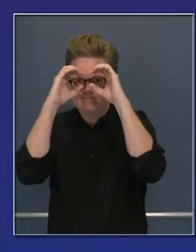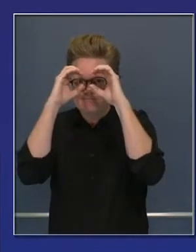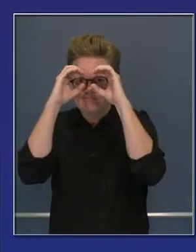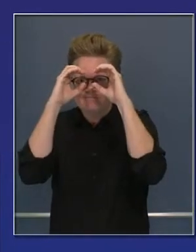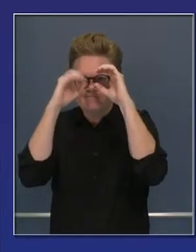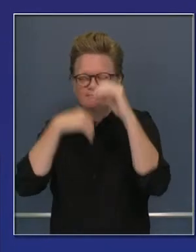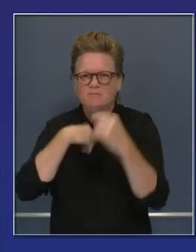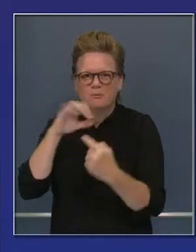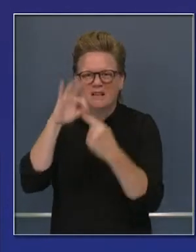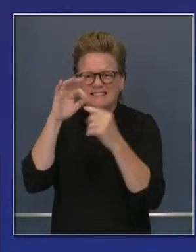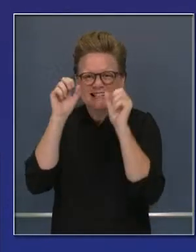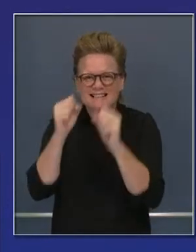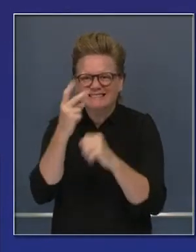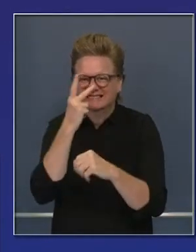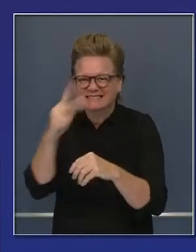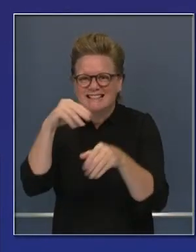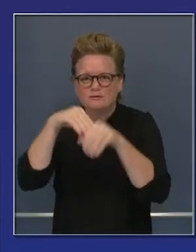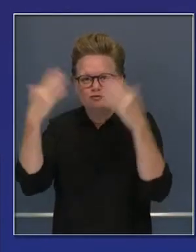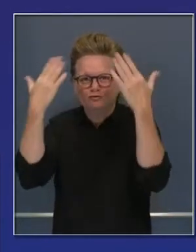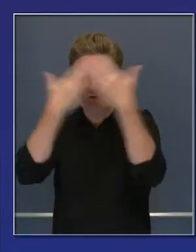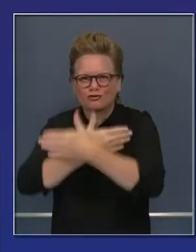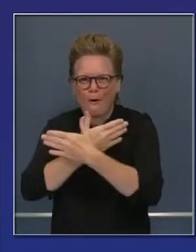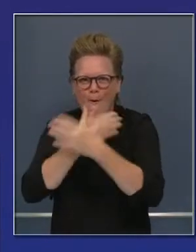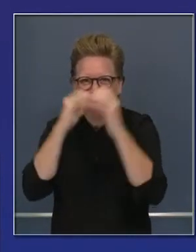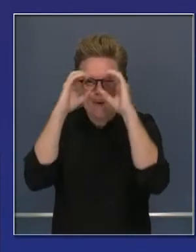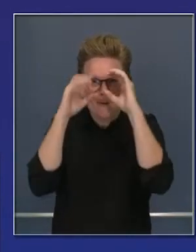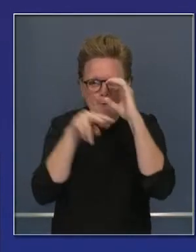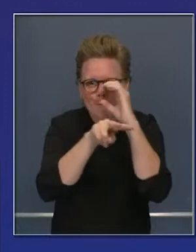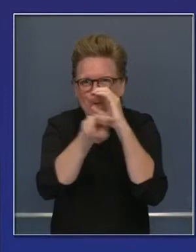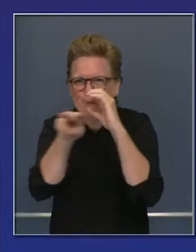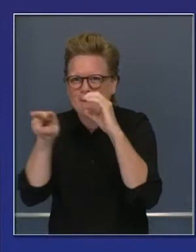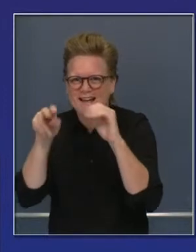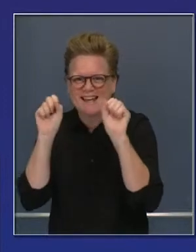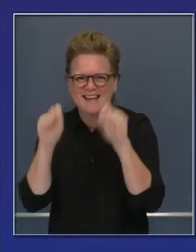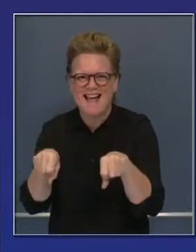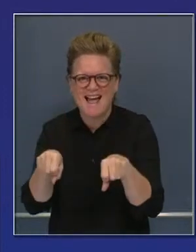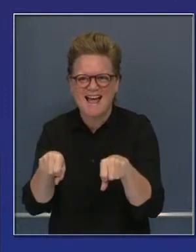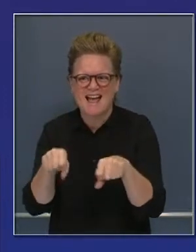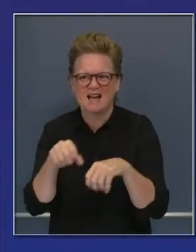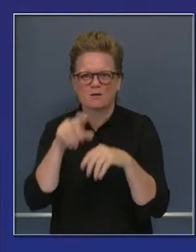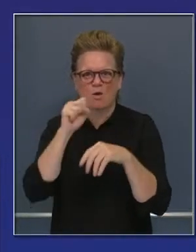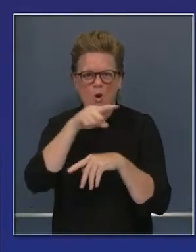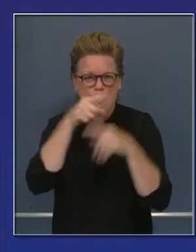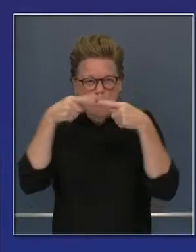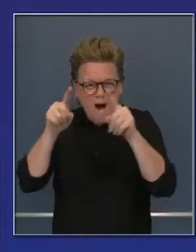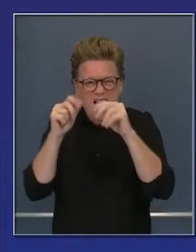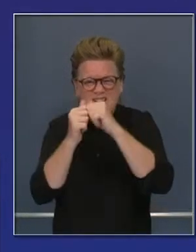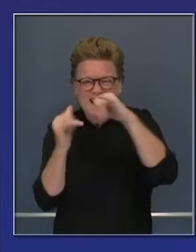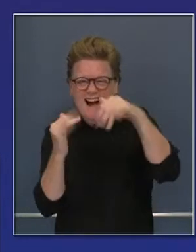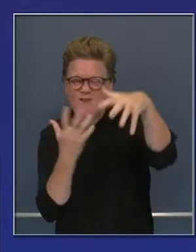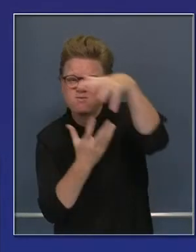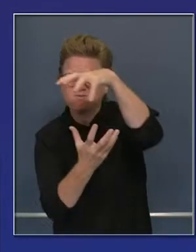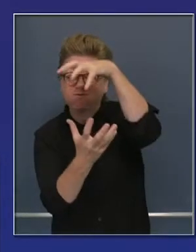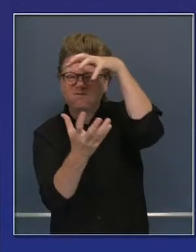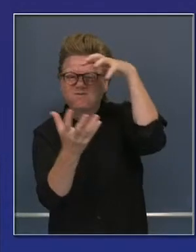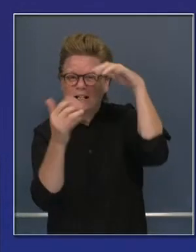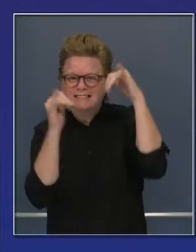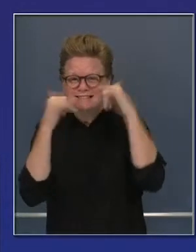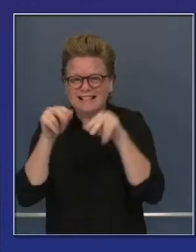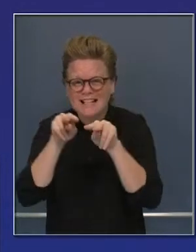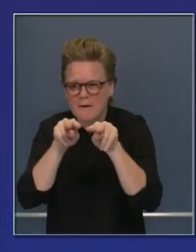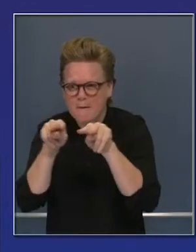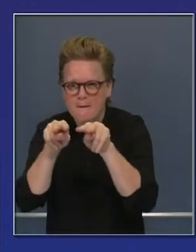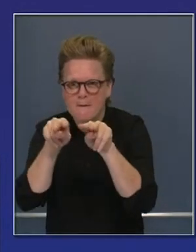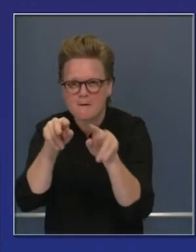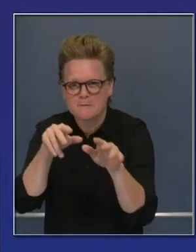the way at 7 p.m. at night in the midst of all of the density of smoke with a lack of visibility.